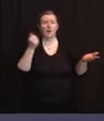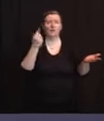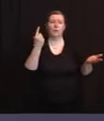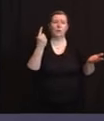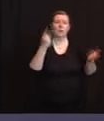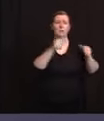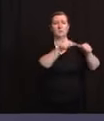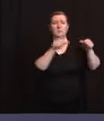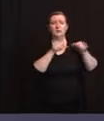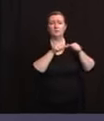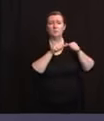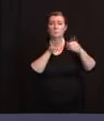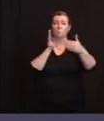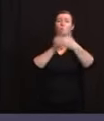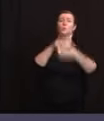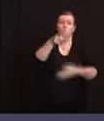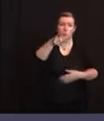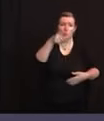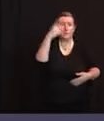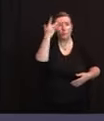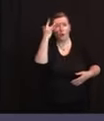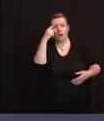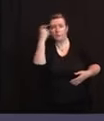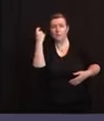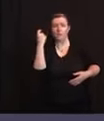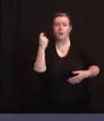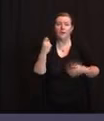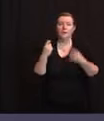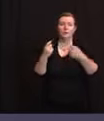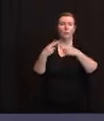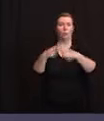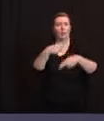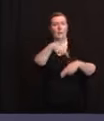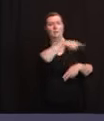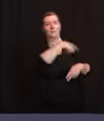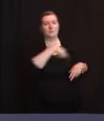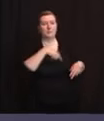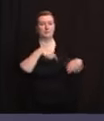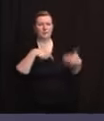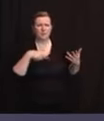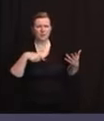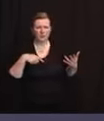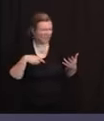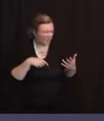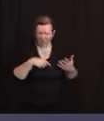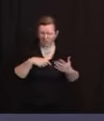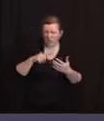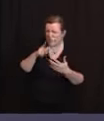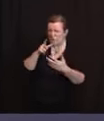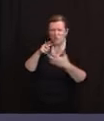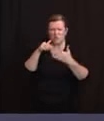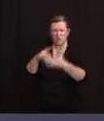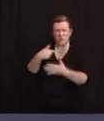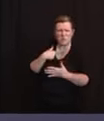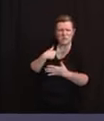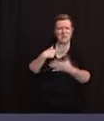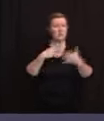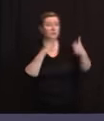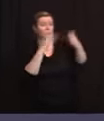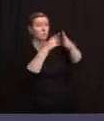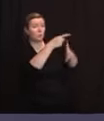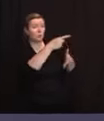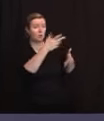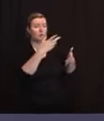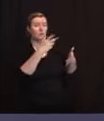which businesses are essential. Your reaction? What was the last thing they sued me? Well, I don't know if they sued you directly. I think they're suing